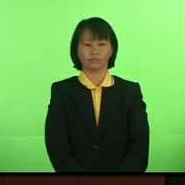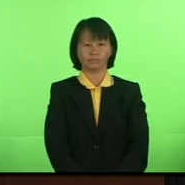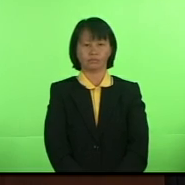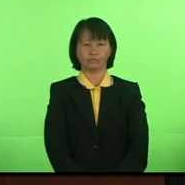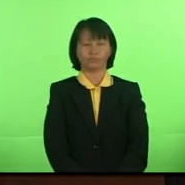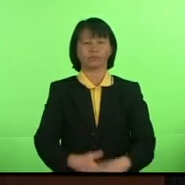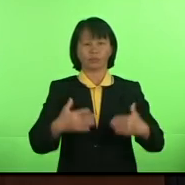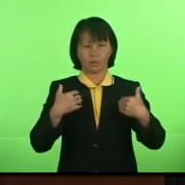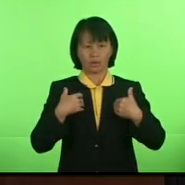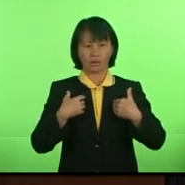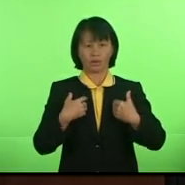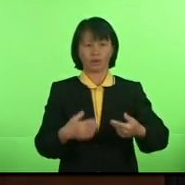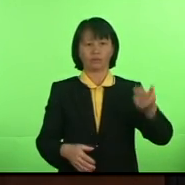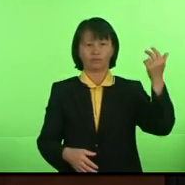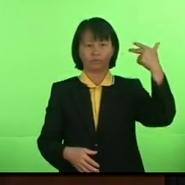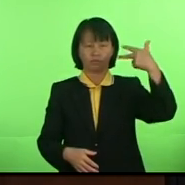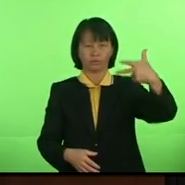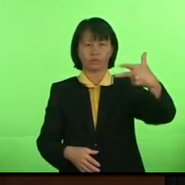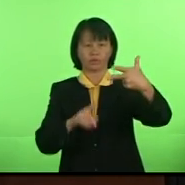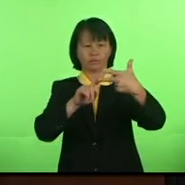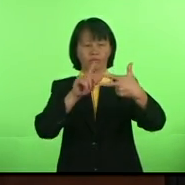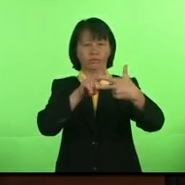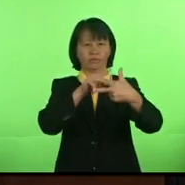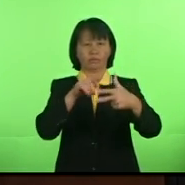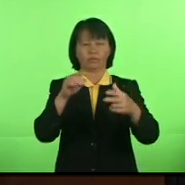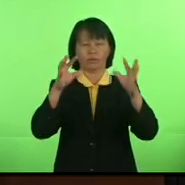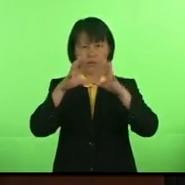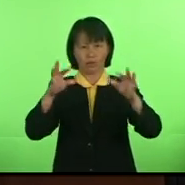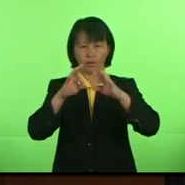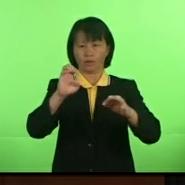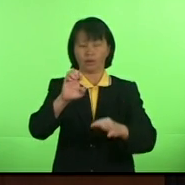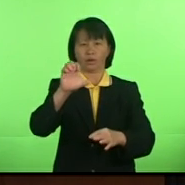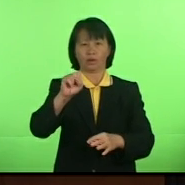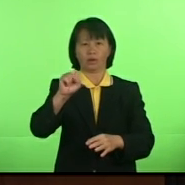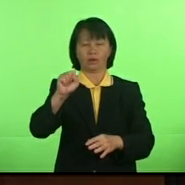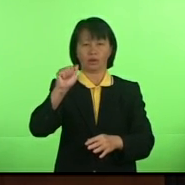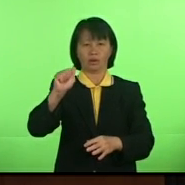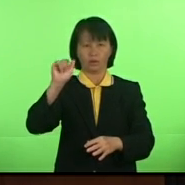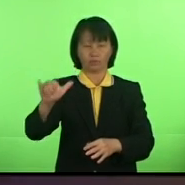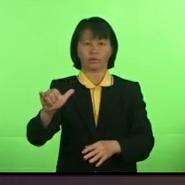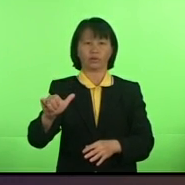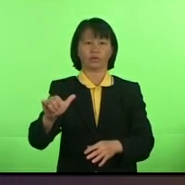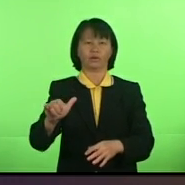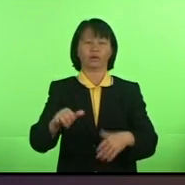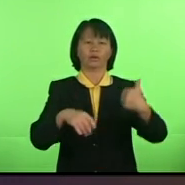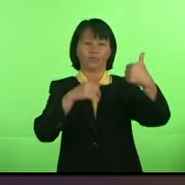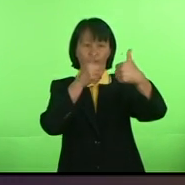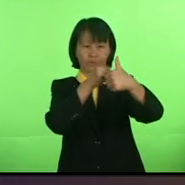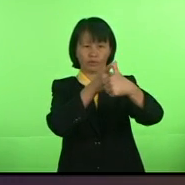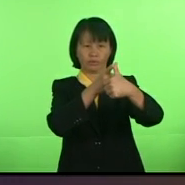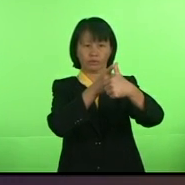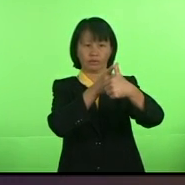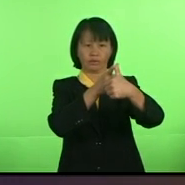There are three most common essays found in academic writing. What are those? The first